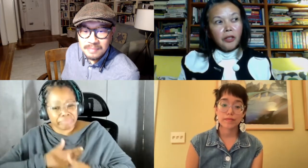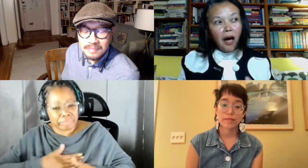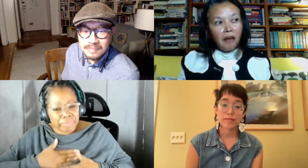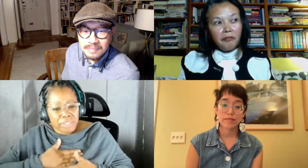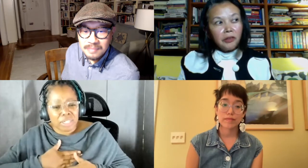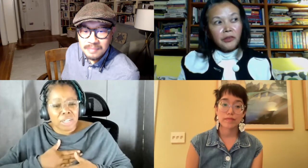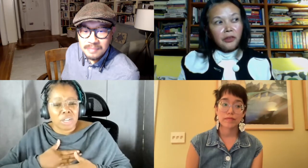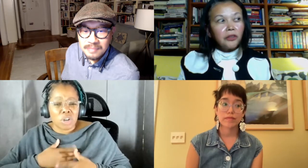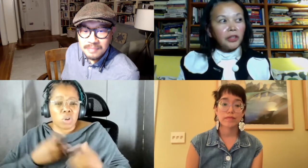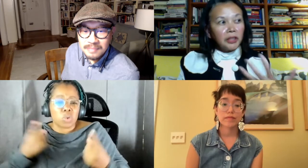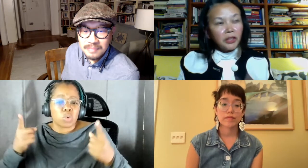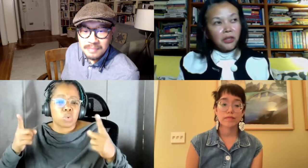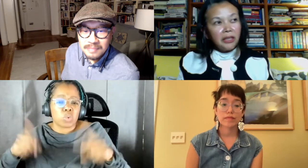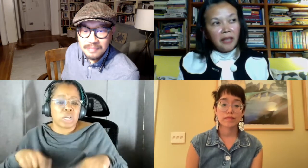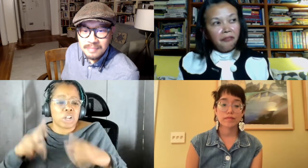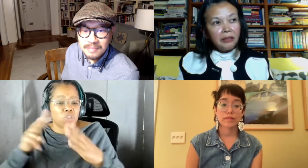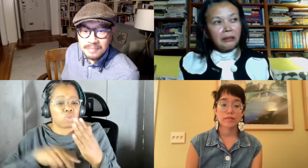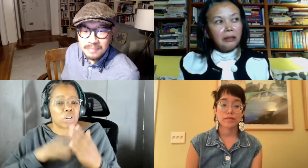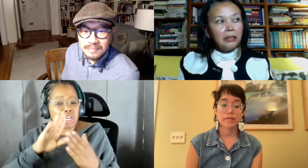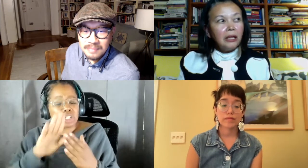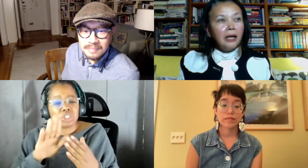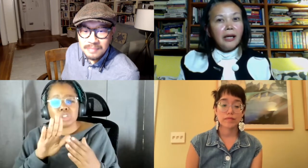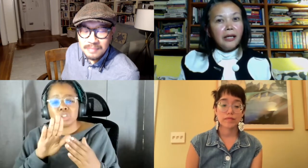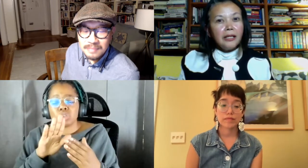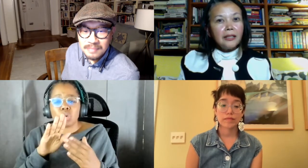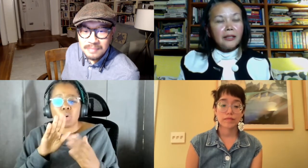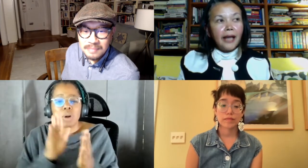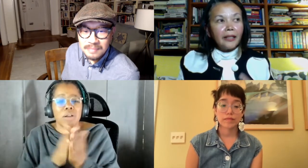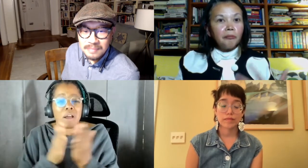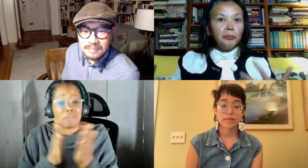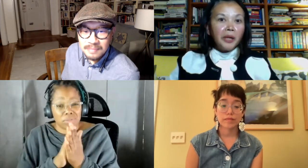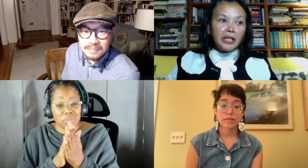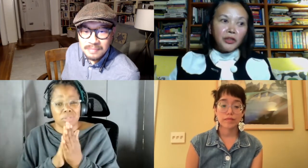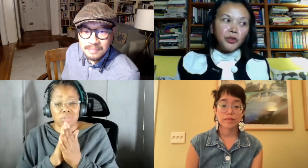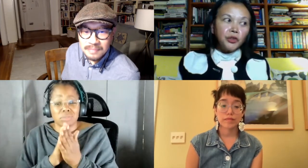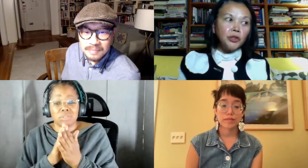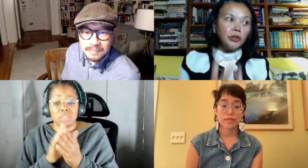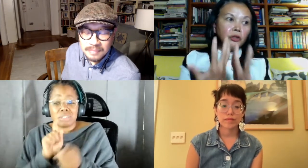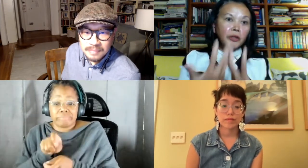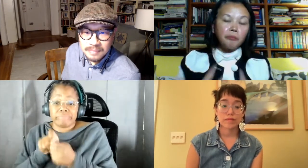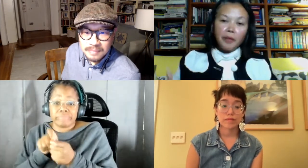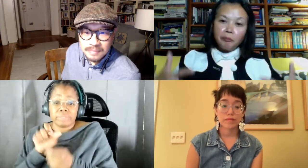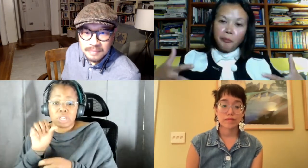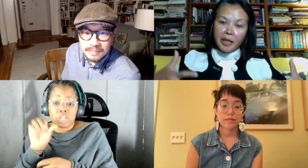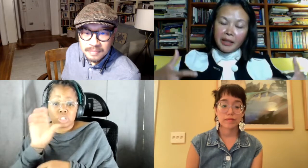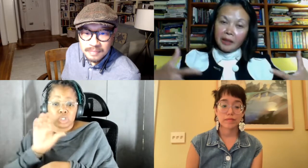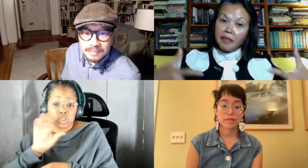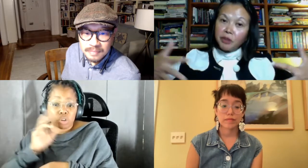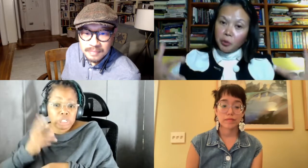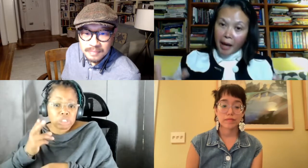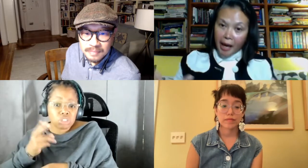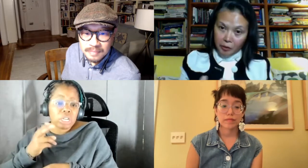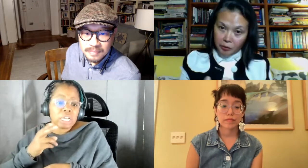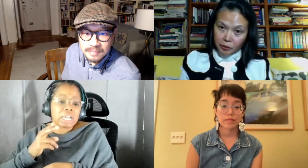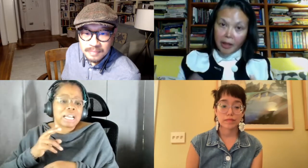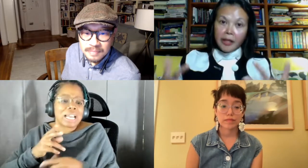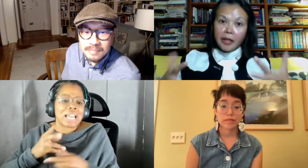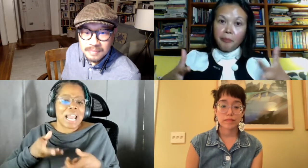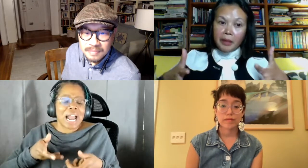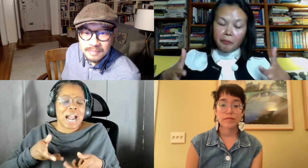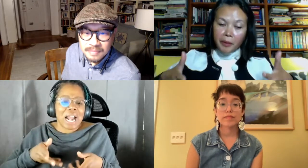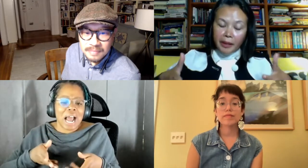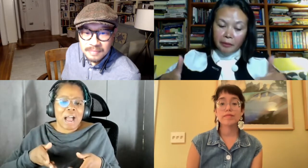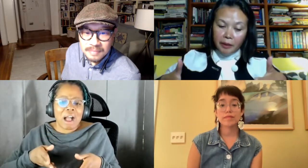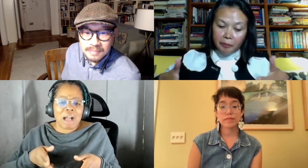your novels, Search History definitely, is that it brings to, it gives ground.